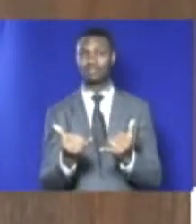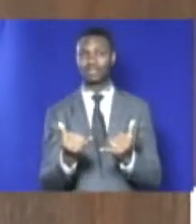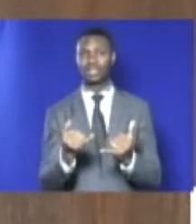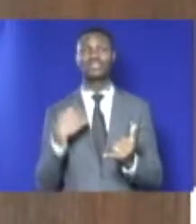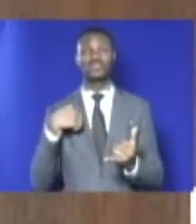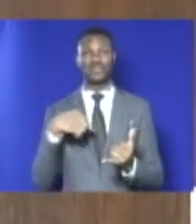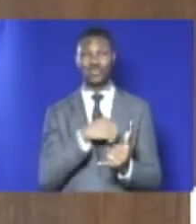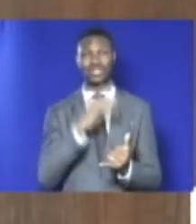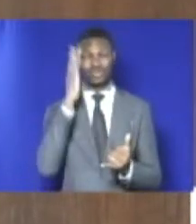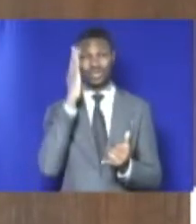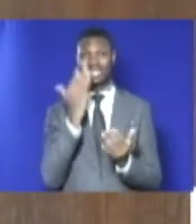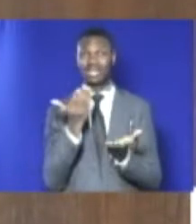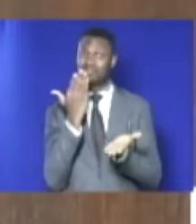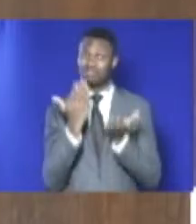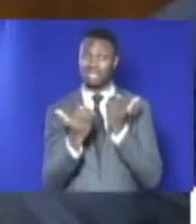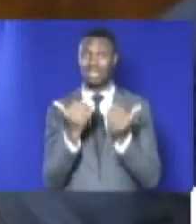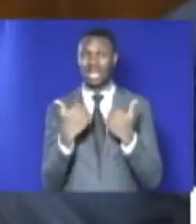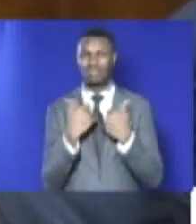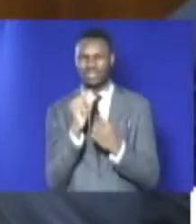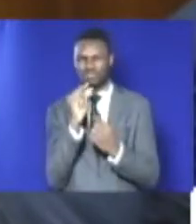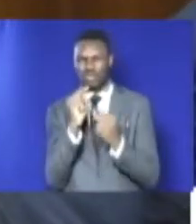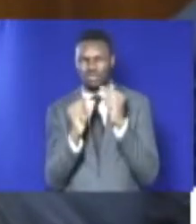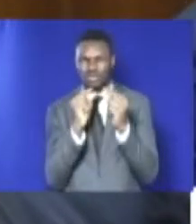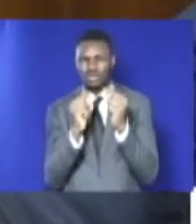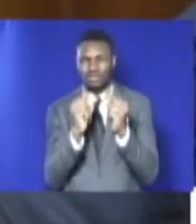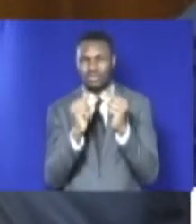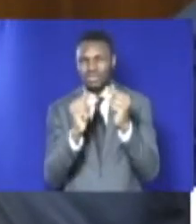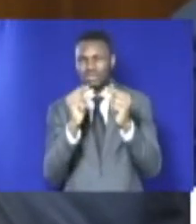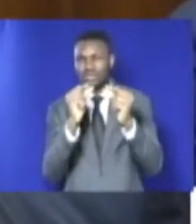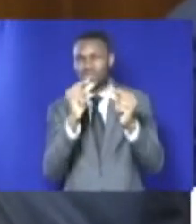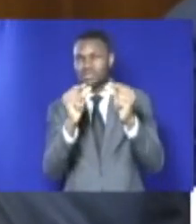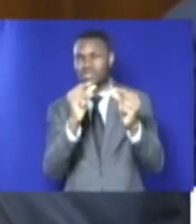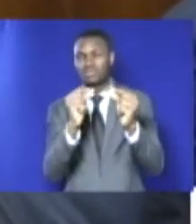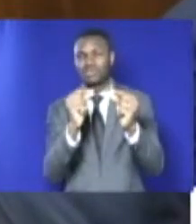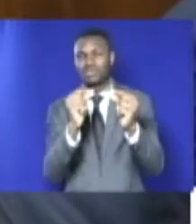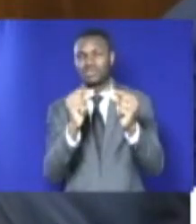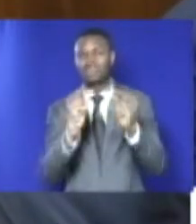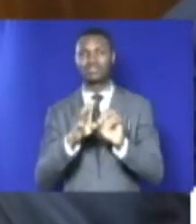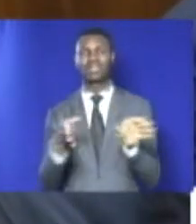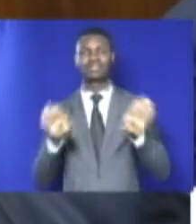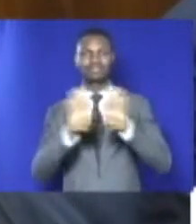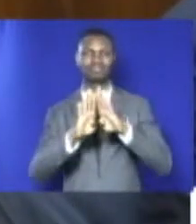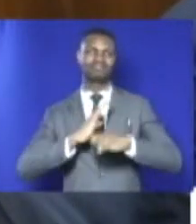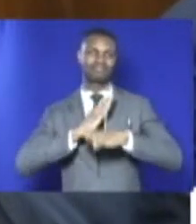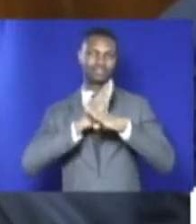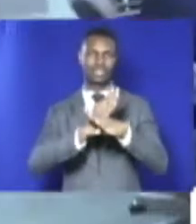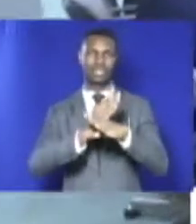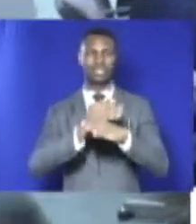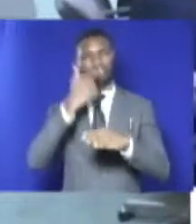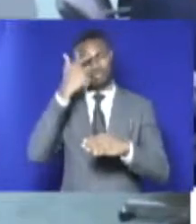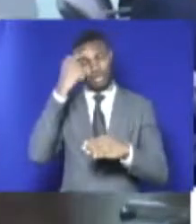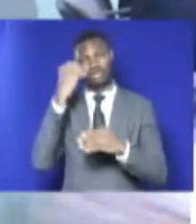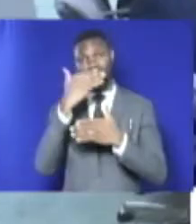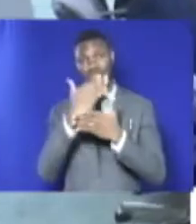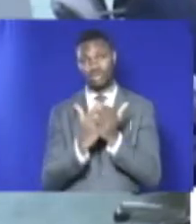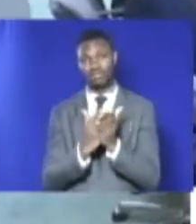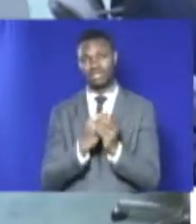called precision coronavirus lockdown after only specific council areas with high infection rate.